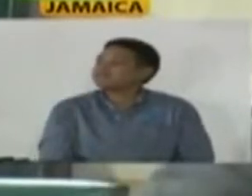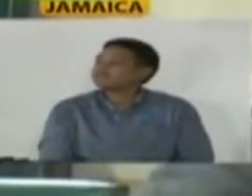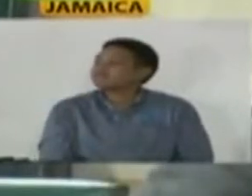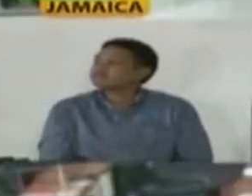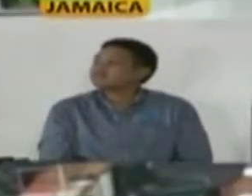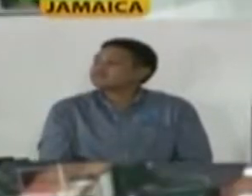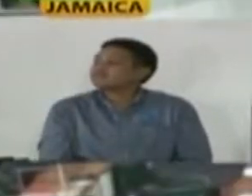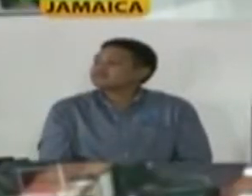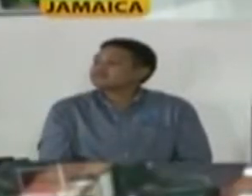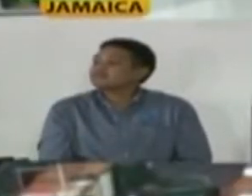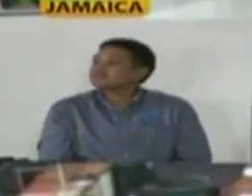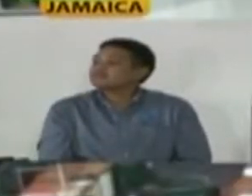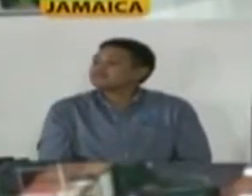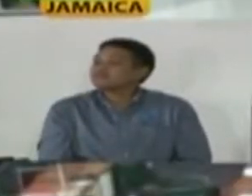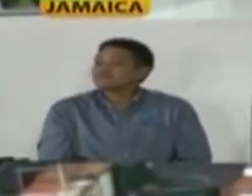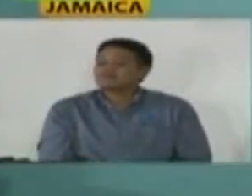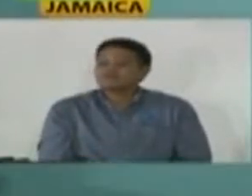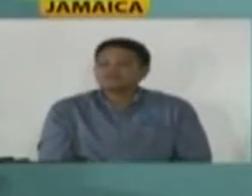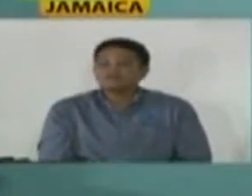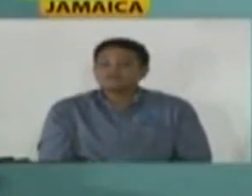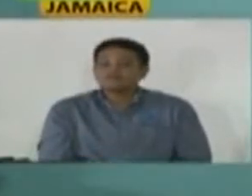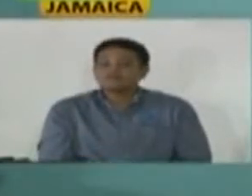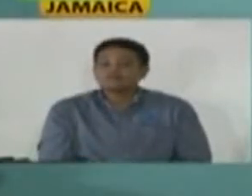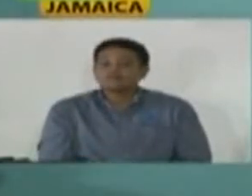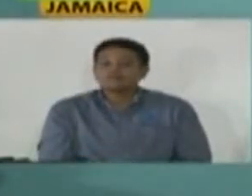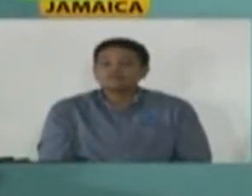The question before the House.